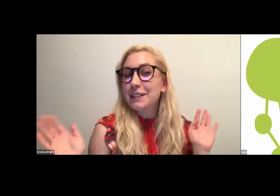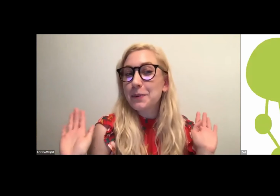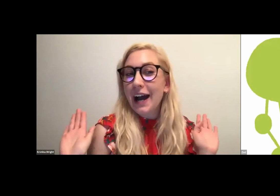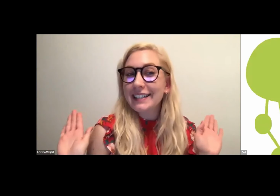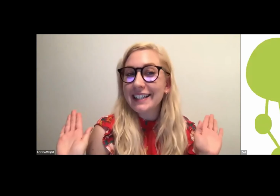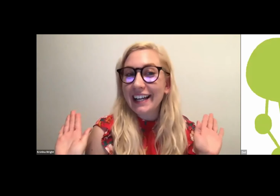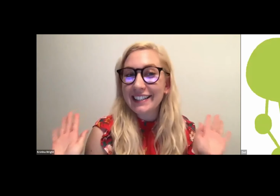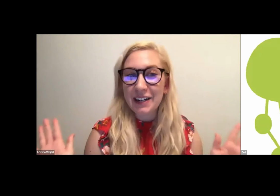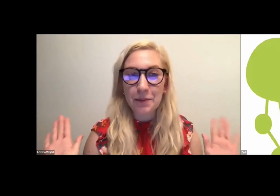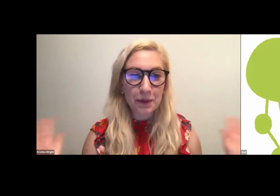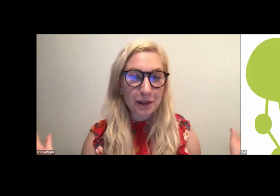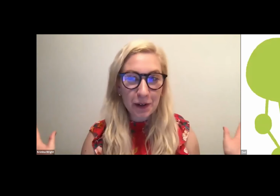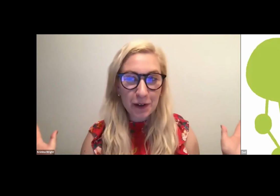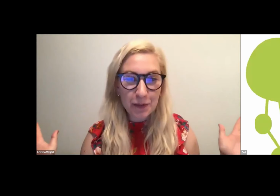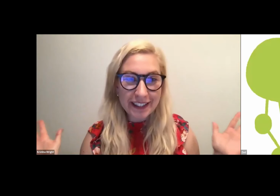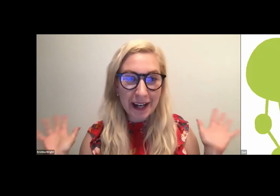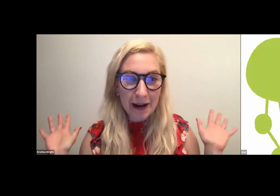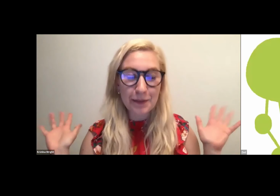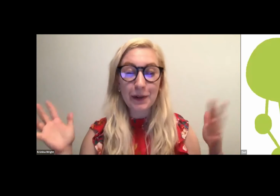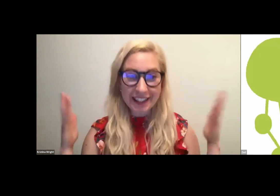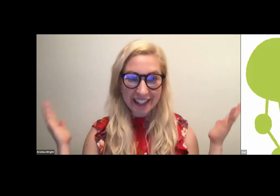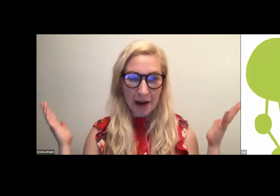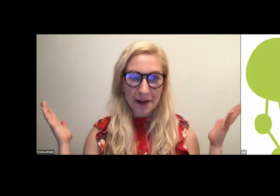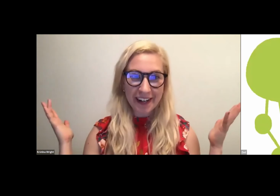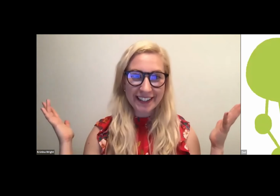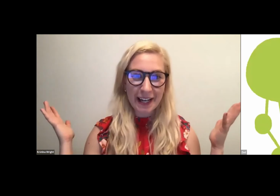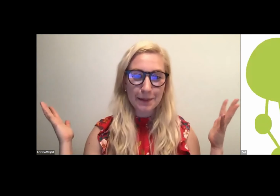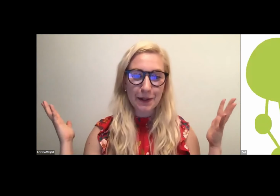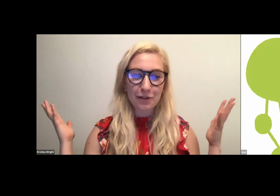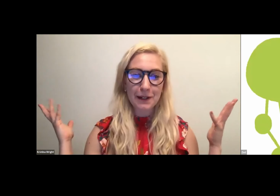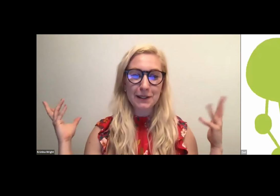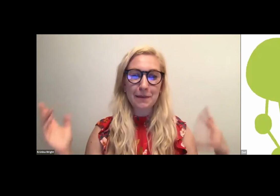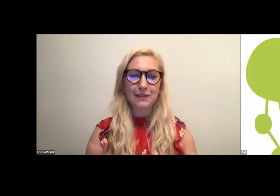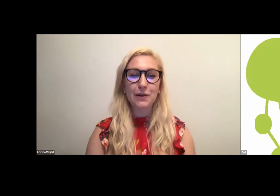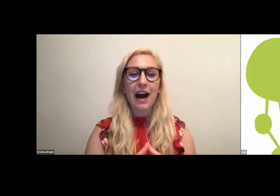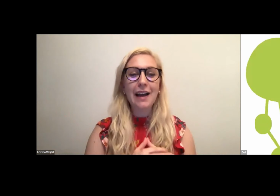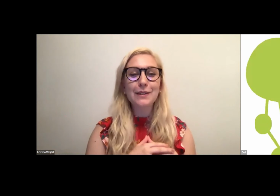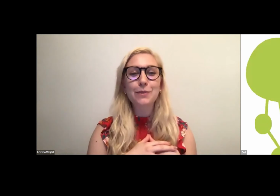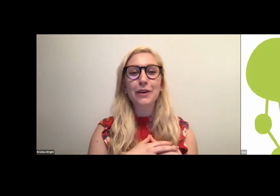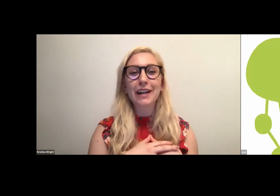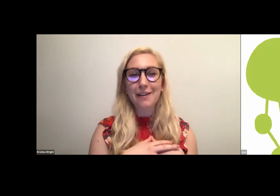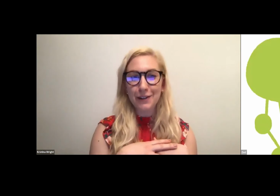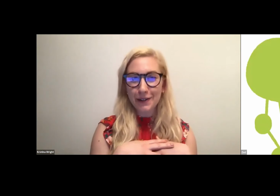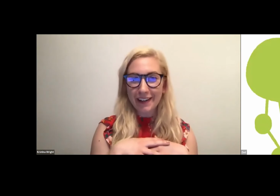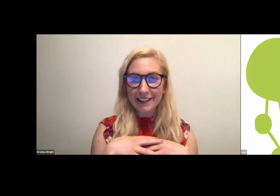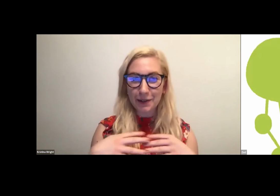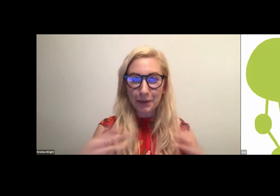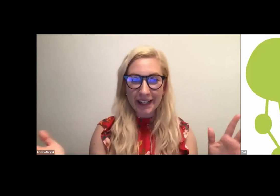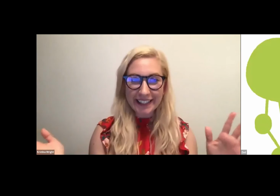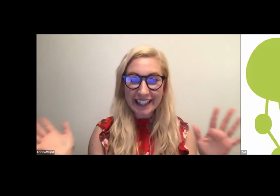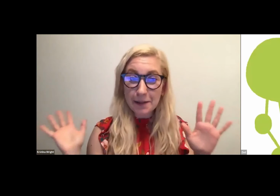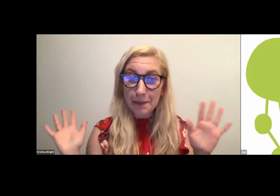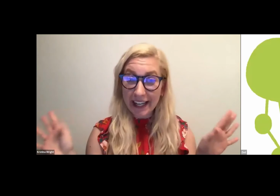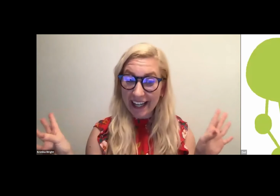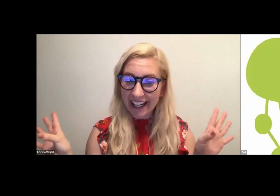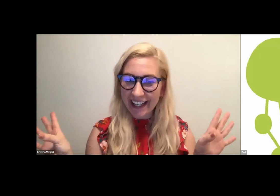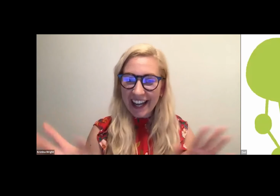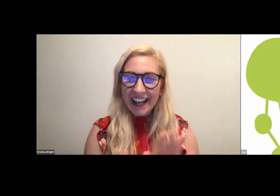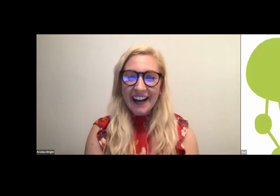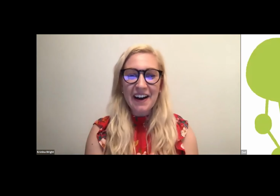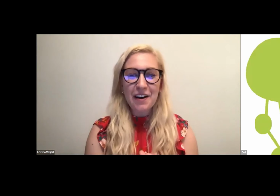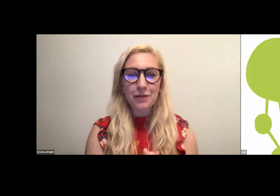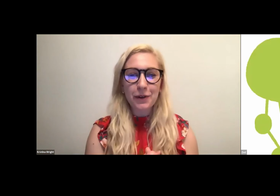bit of a surprise guest and a preview of what's to come on our next episode of Peers and Pubs. So I was wondering if you could give us a quick sneak